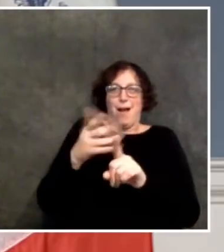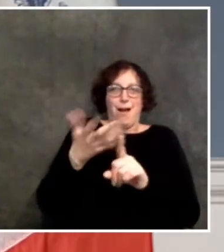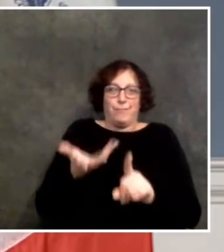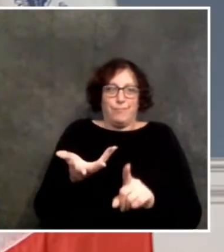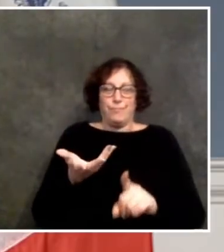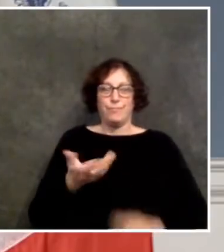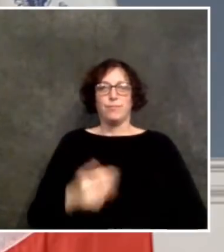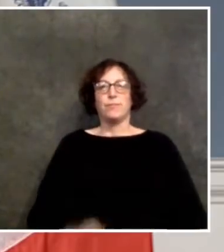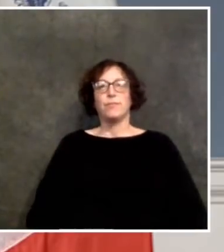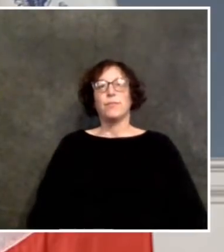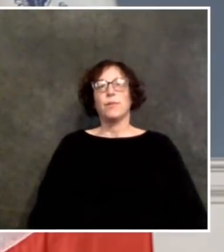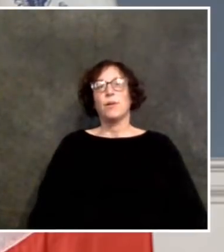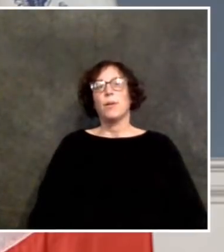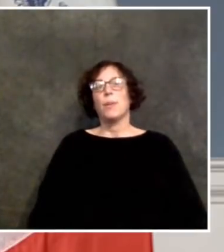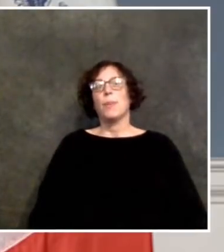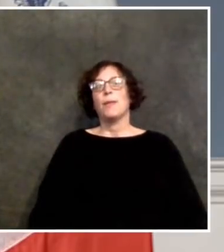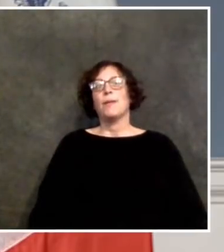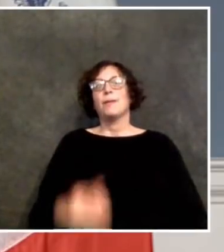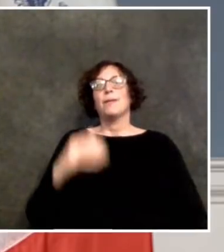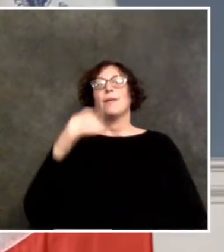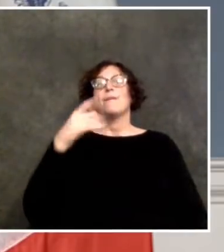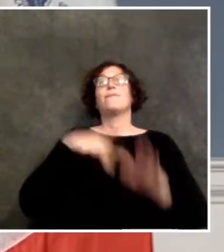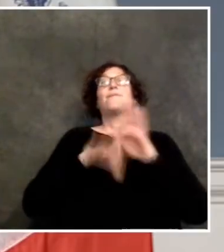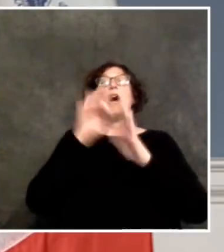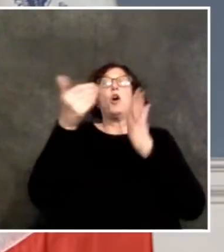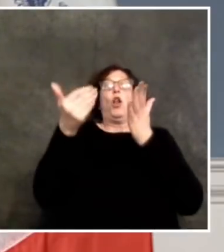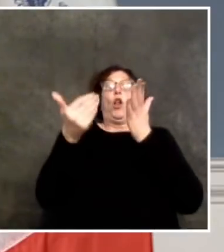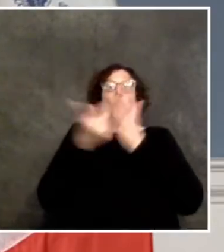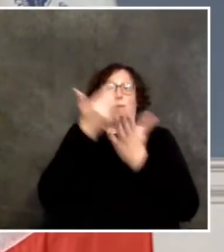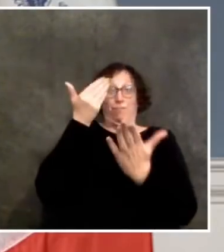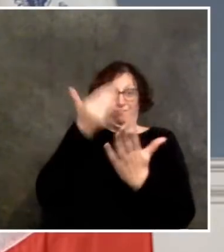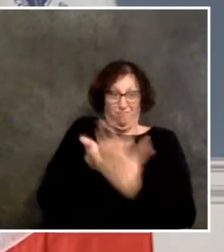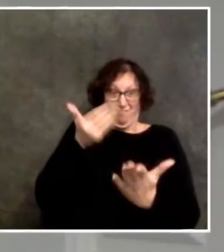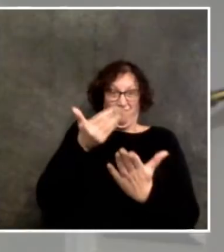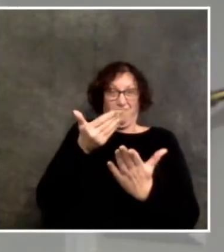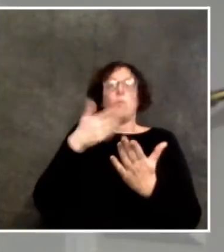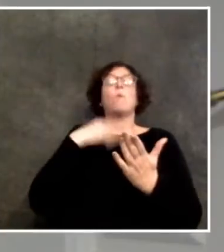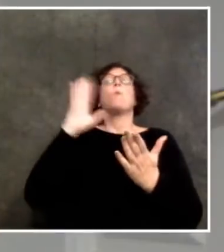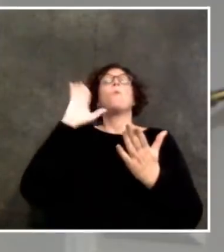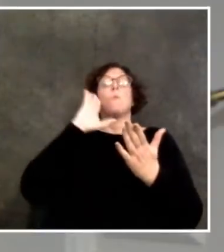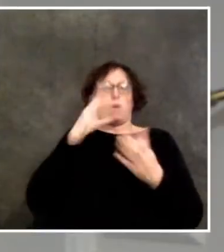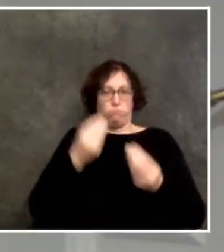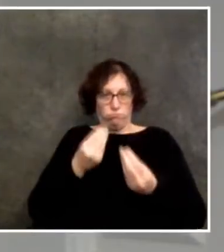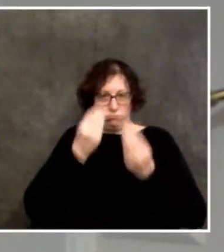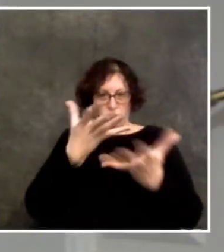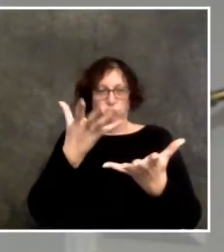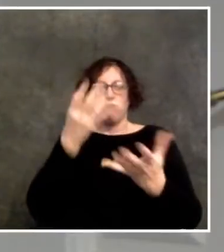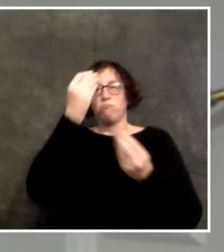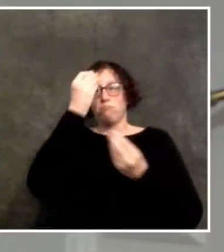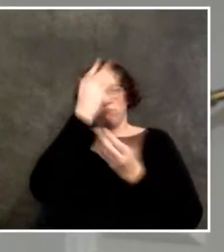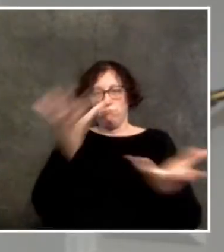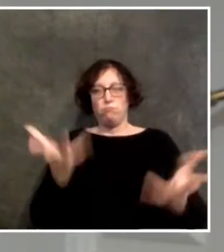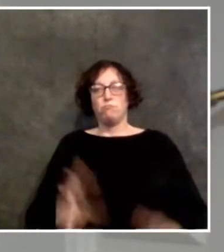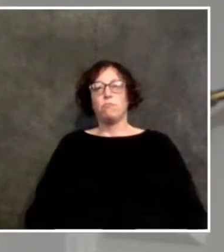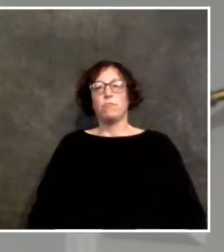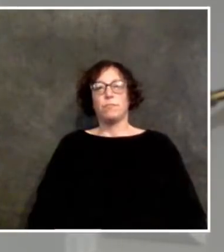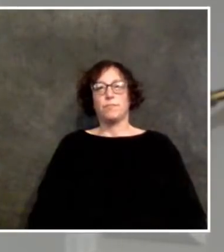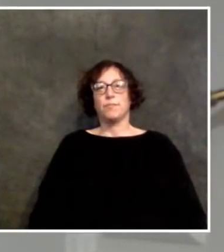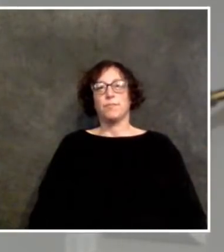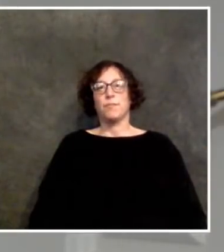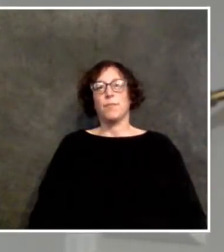to take, we're going to tell you. Yes, and to add with the to what the mayor just laid